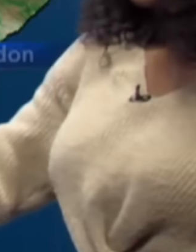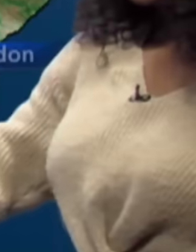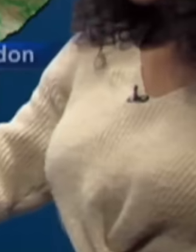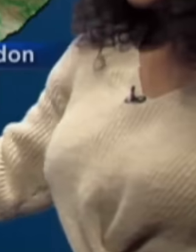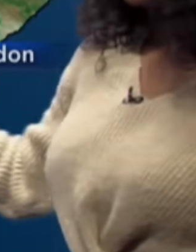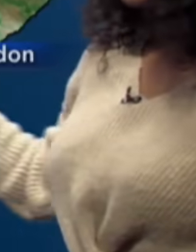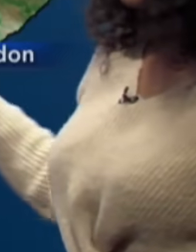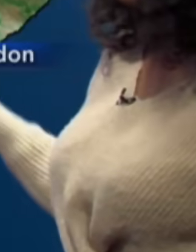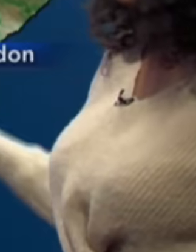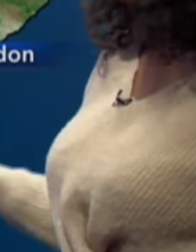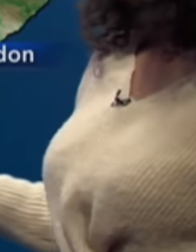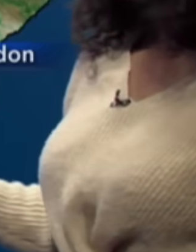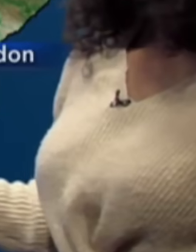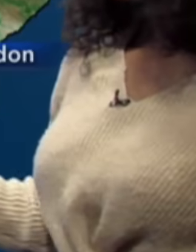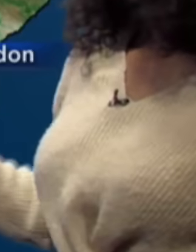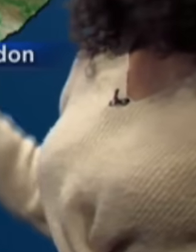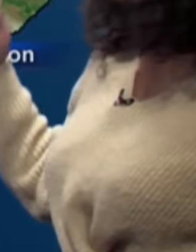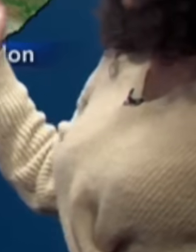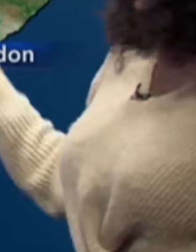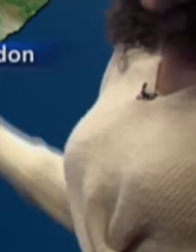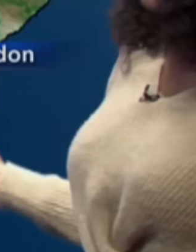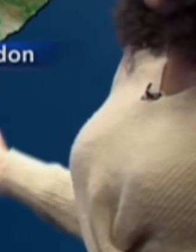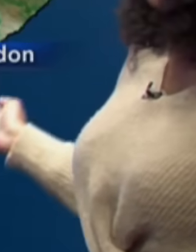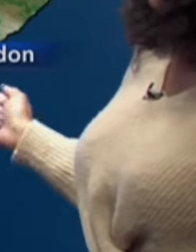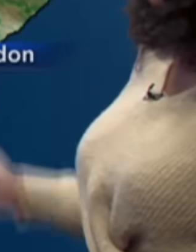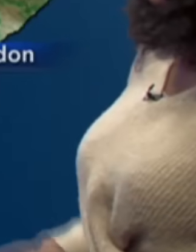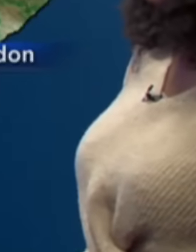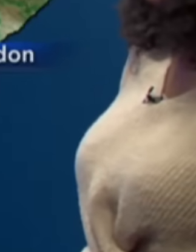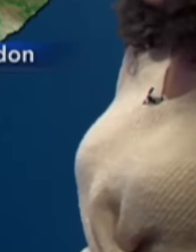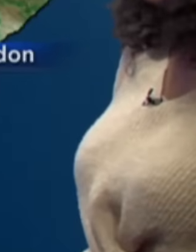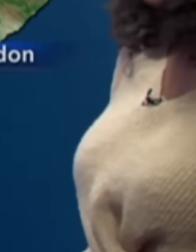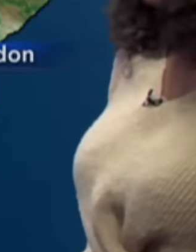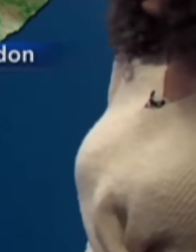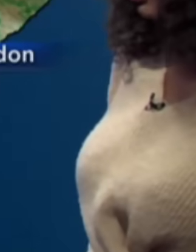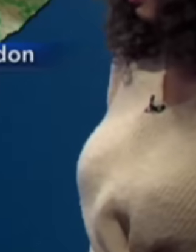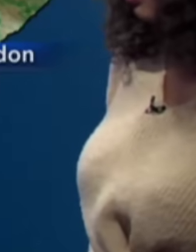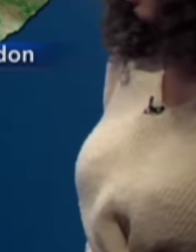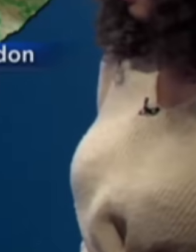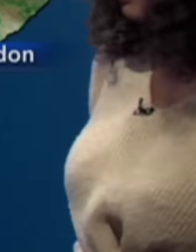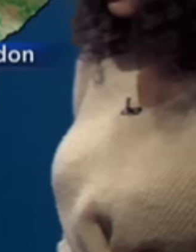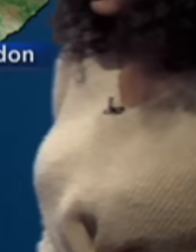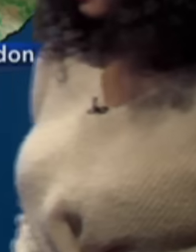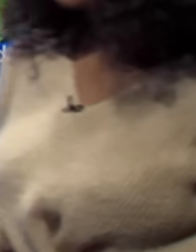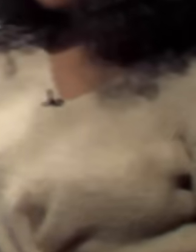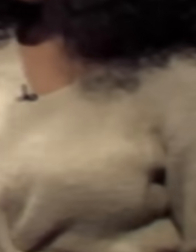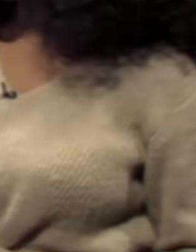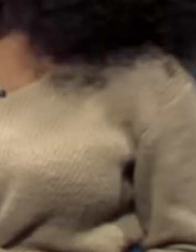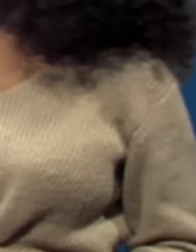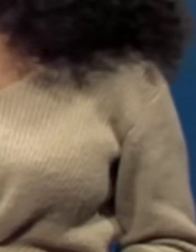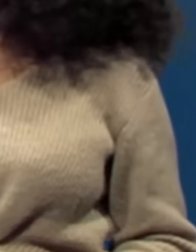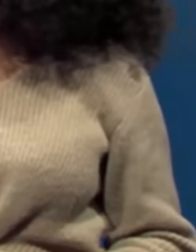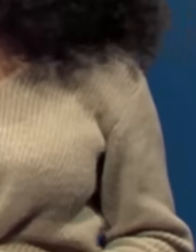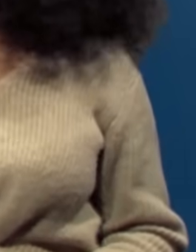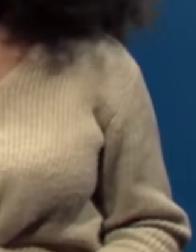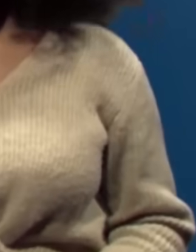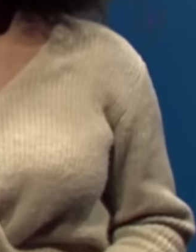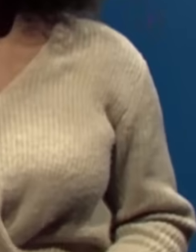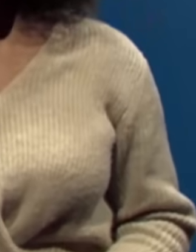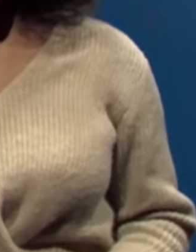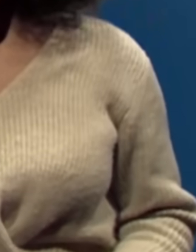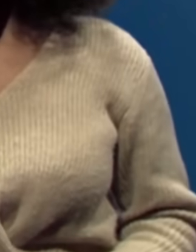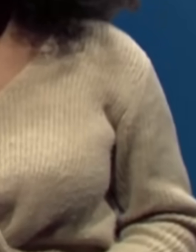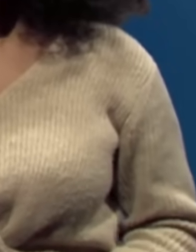Mo Eastern Cape le teng go tla nna le gone go nna le pula. East London ka digata di le 16 go ya go di le 23. Fa re lebelela Willemore ka digata